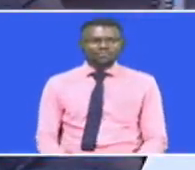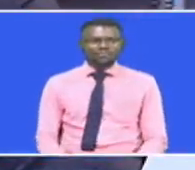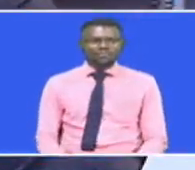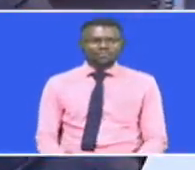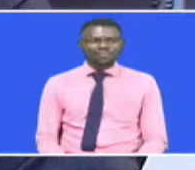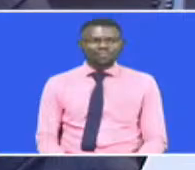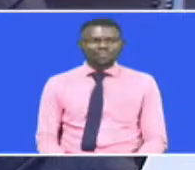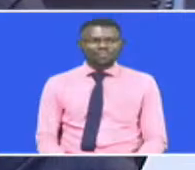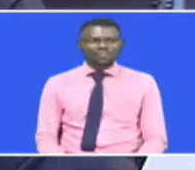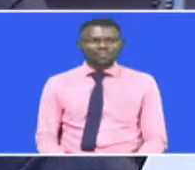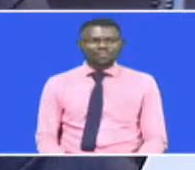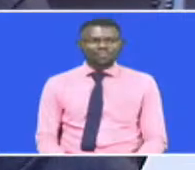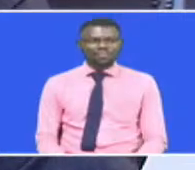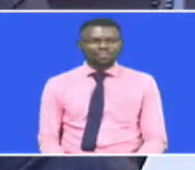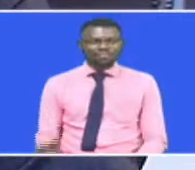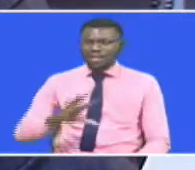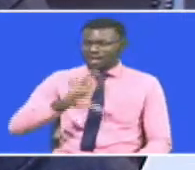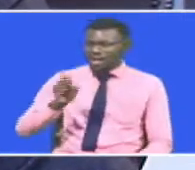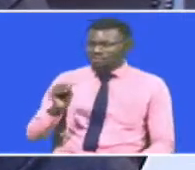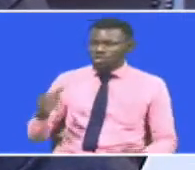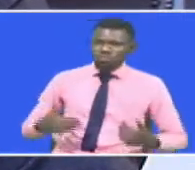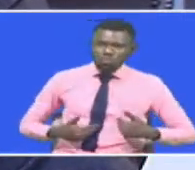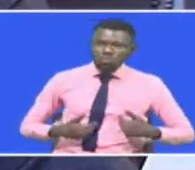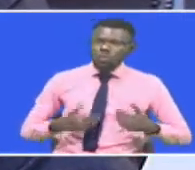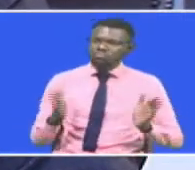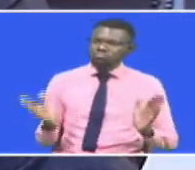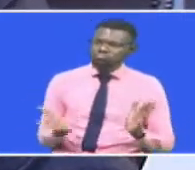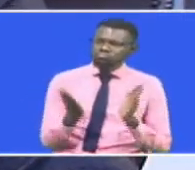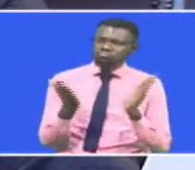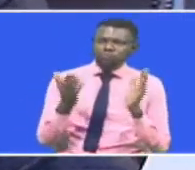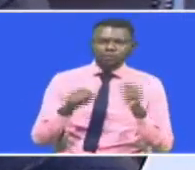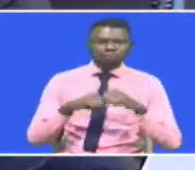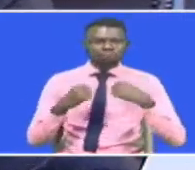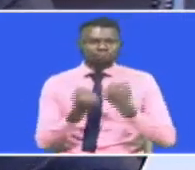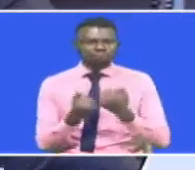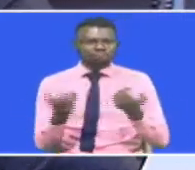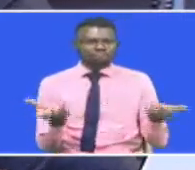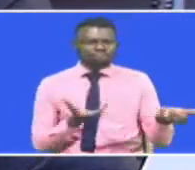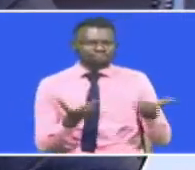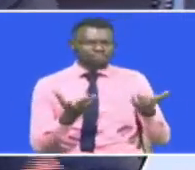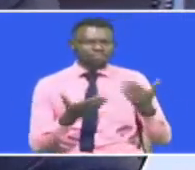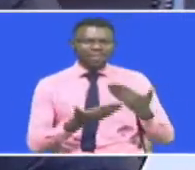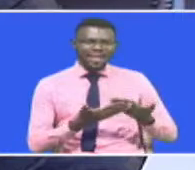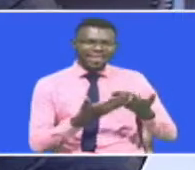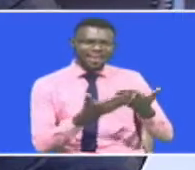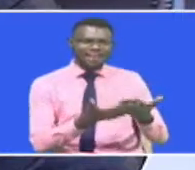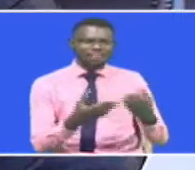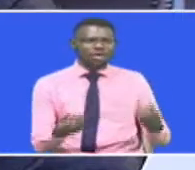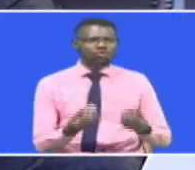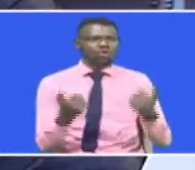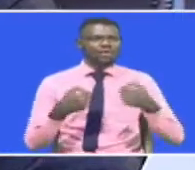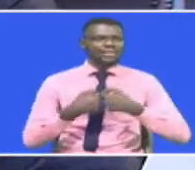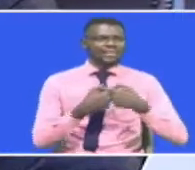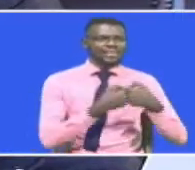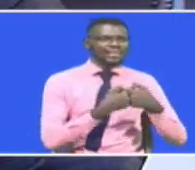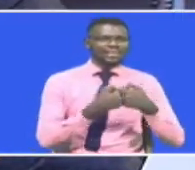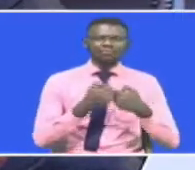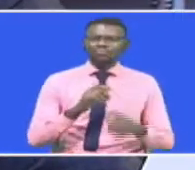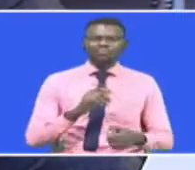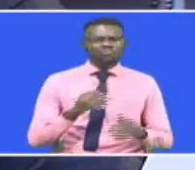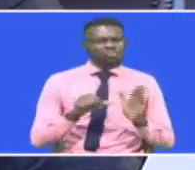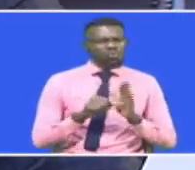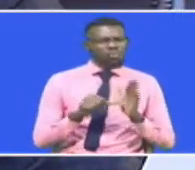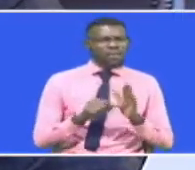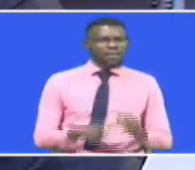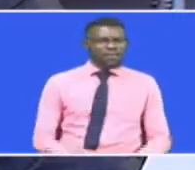African youth have been encouraged to venture into social entrepreneurship as a means to address the challenges facing the continent. Now, business